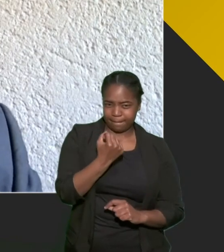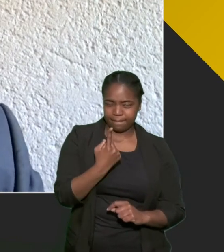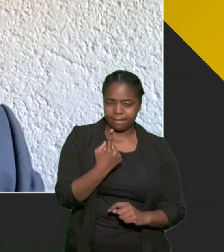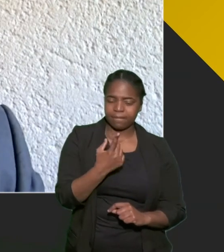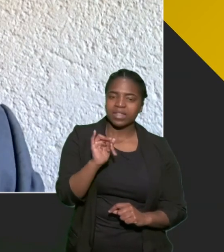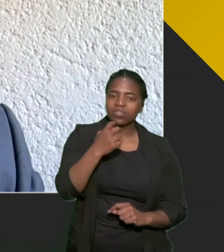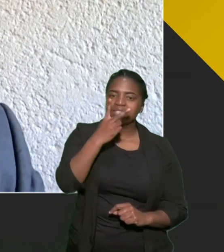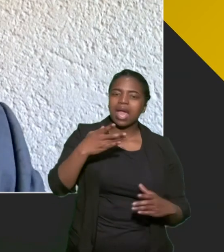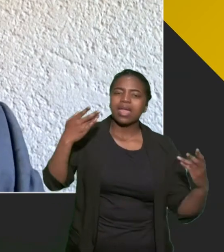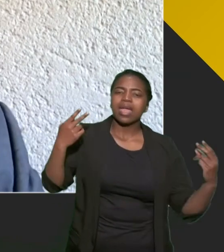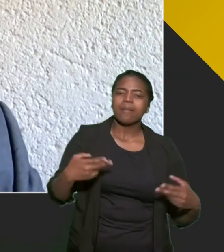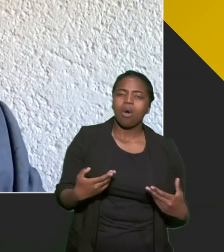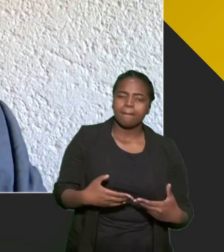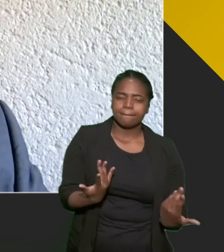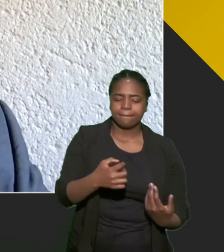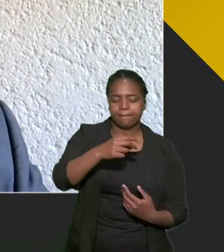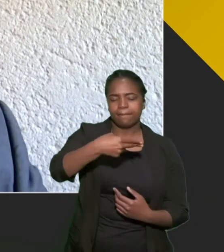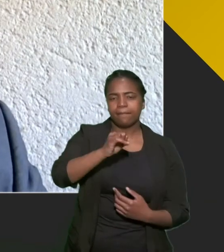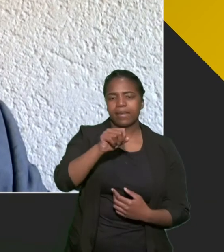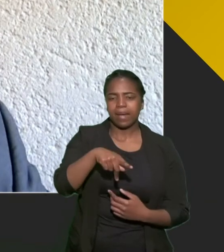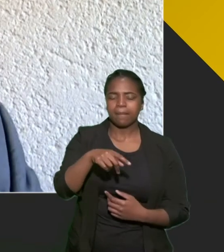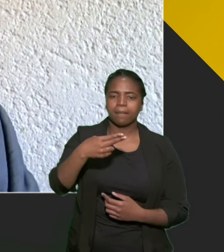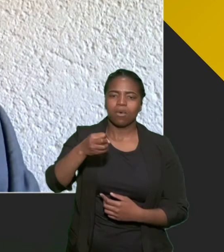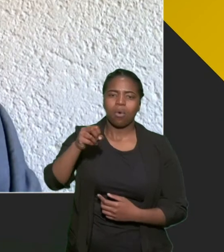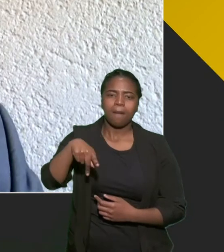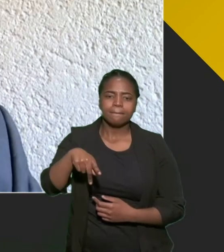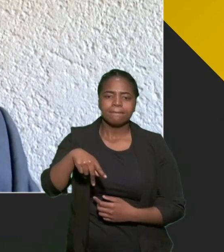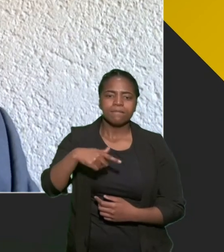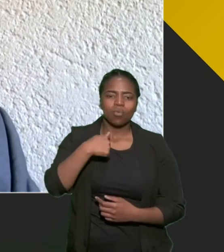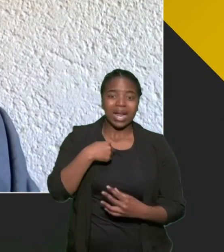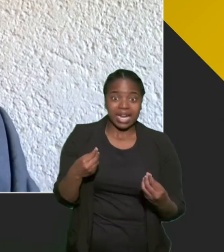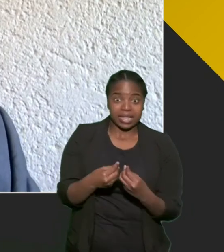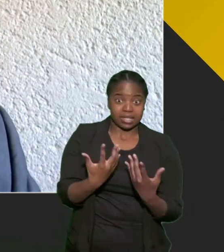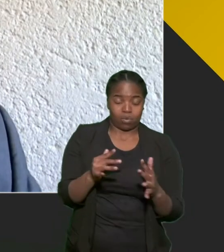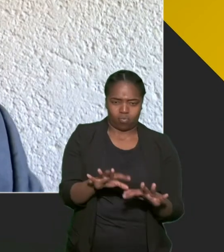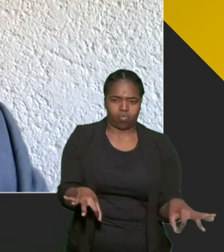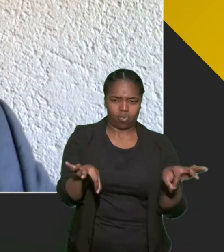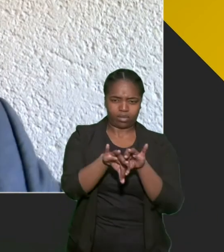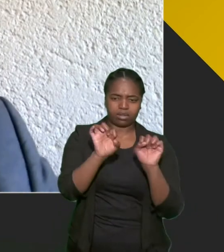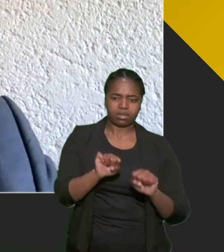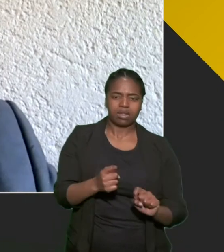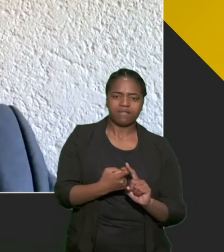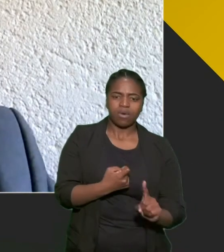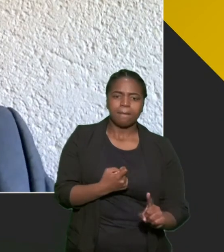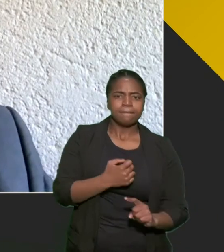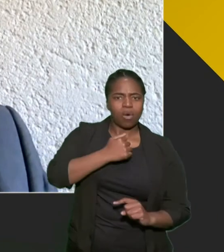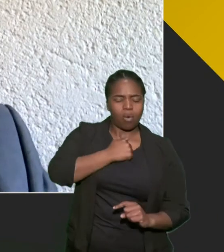you look at hip hop, ba creator industry worth billions now. Yeah. From their own base.